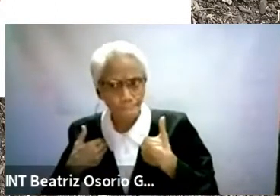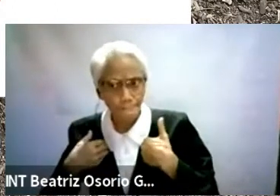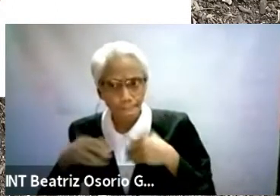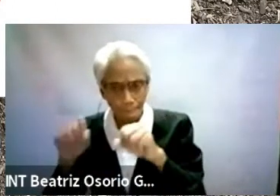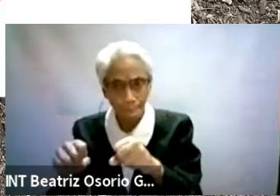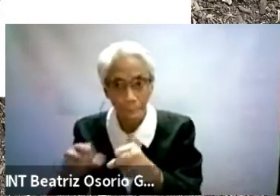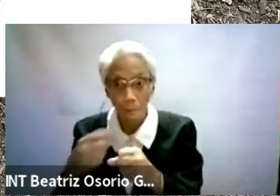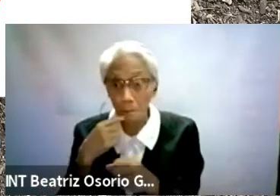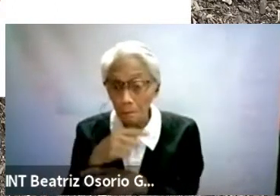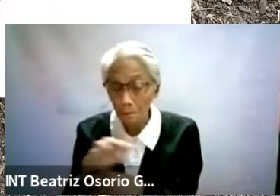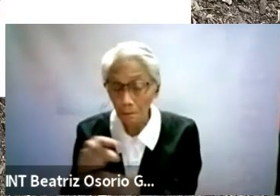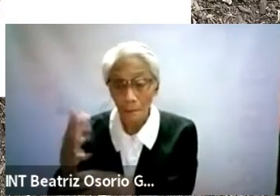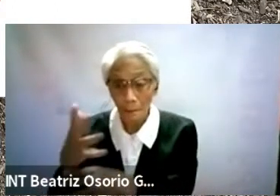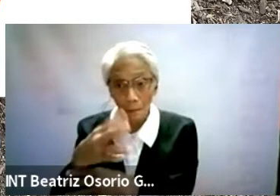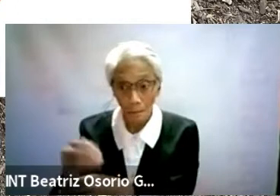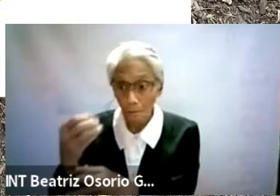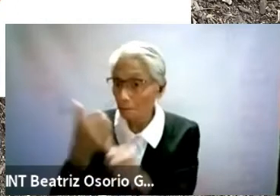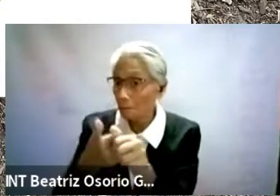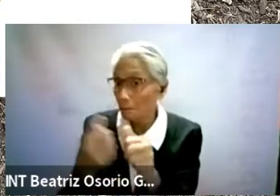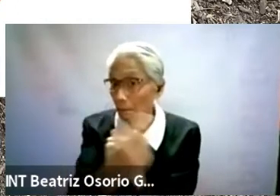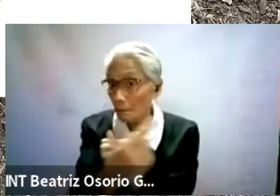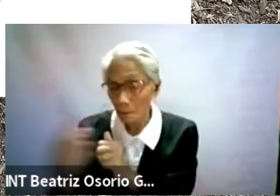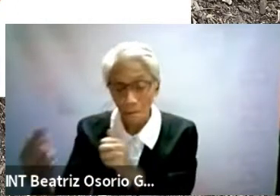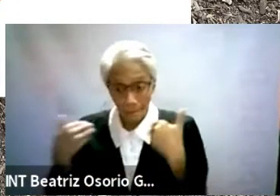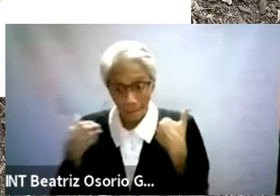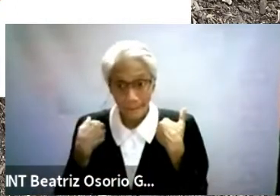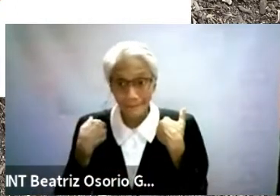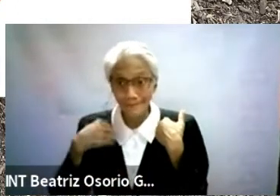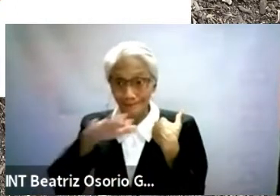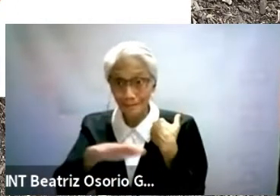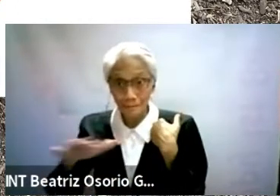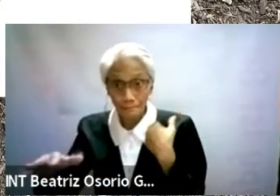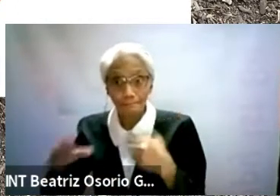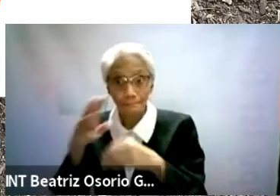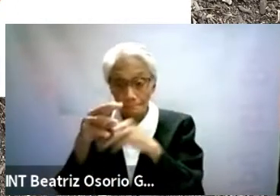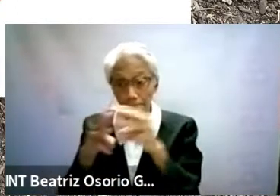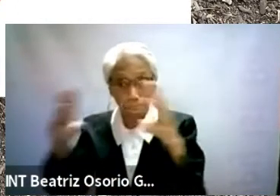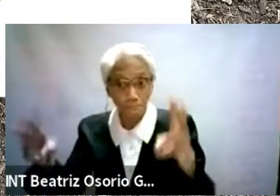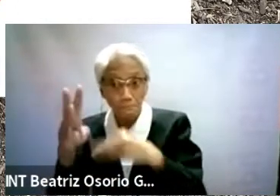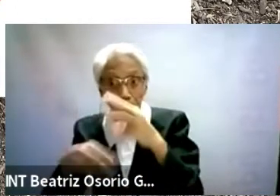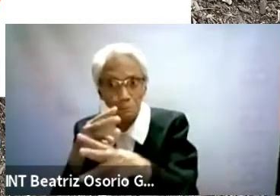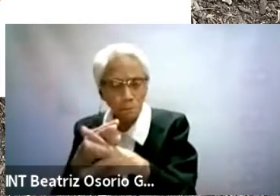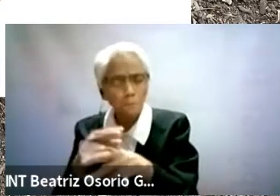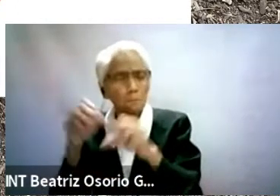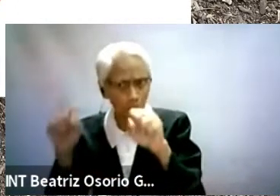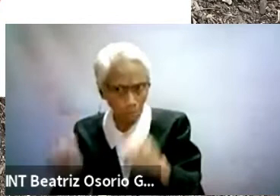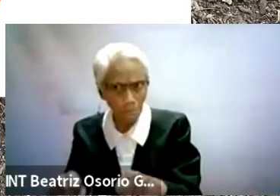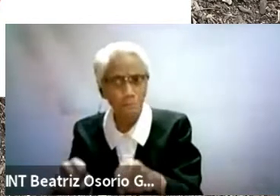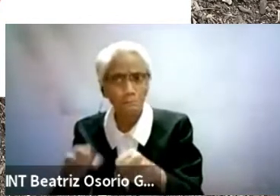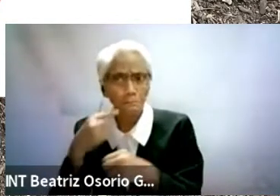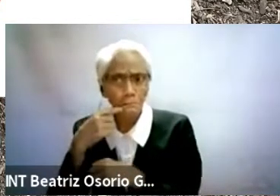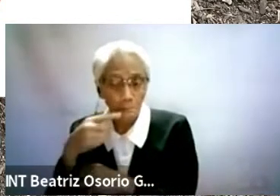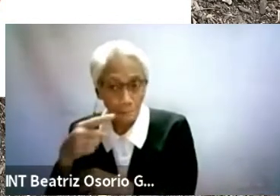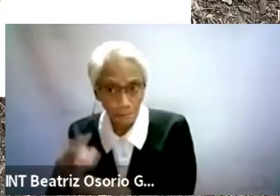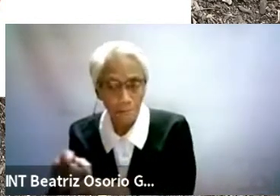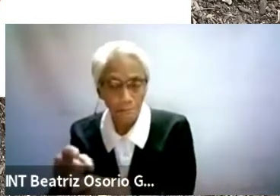if everyone, as it were, in the child rights world asked about that digital dimension when addressing, when going about their